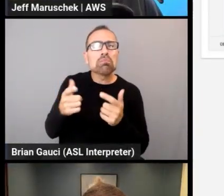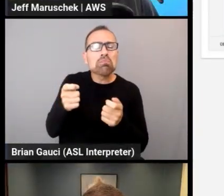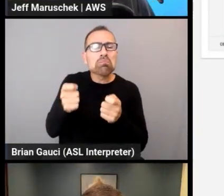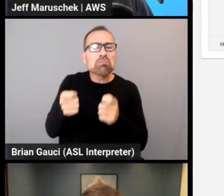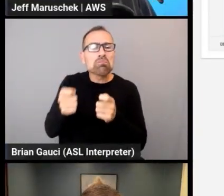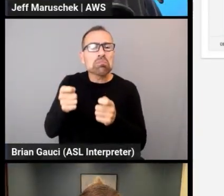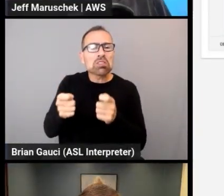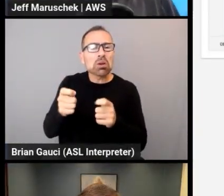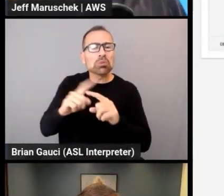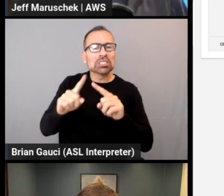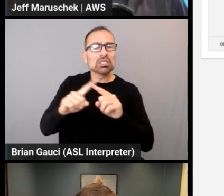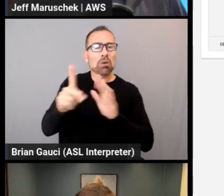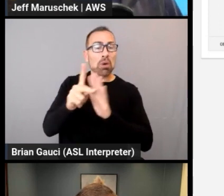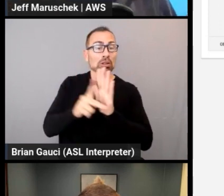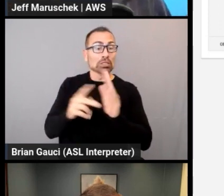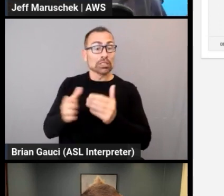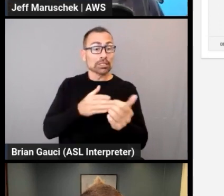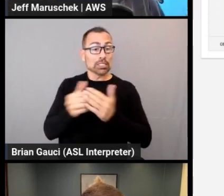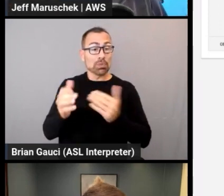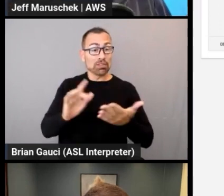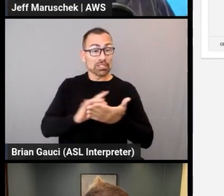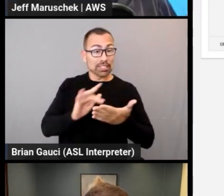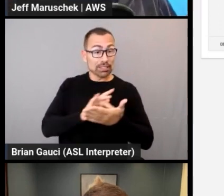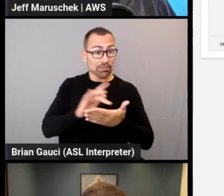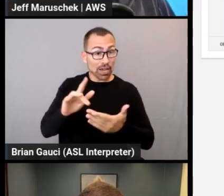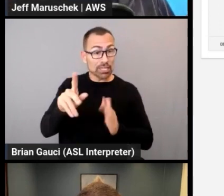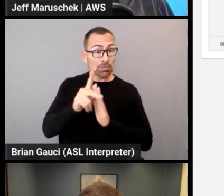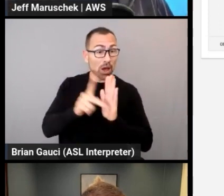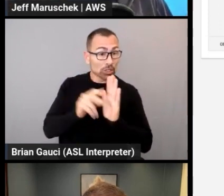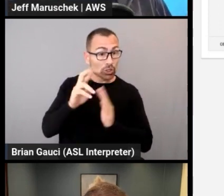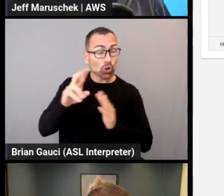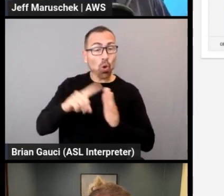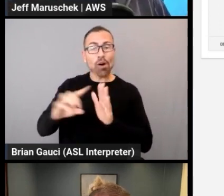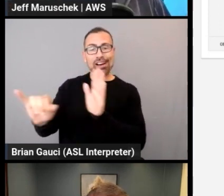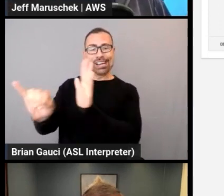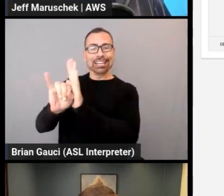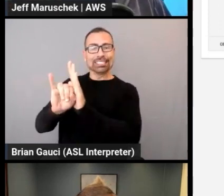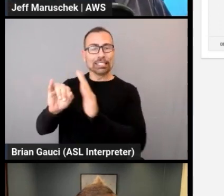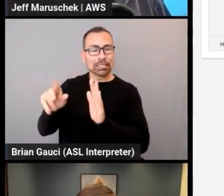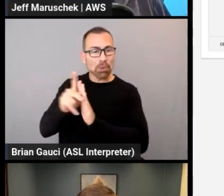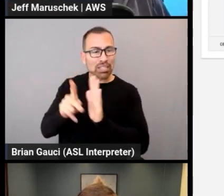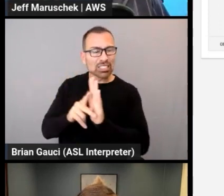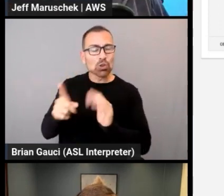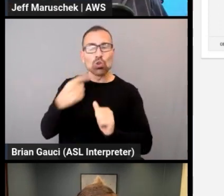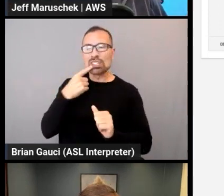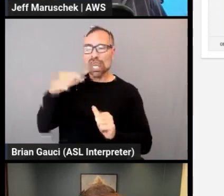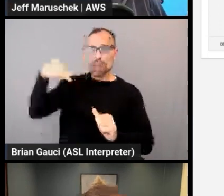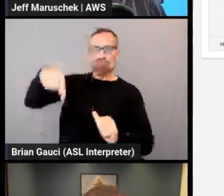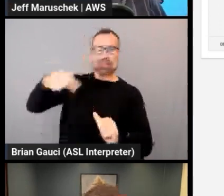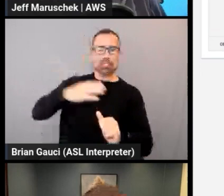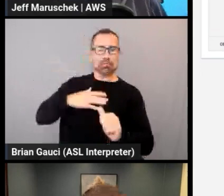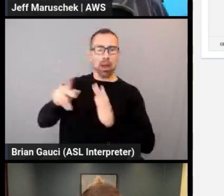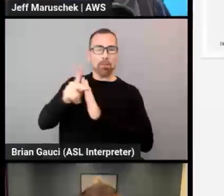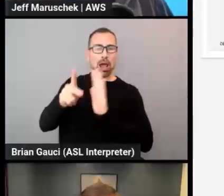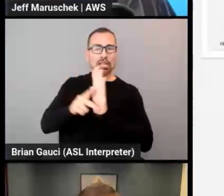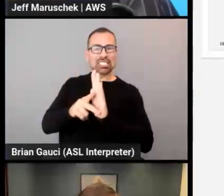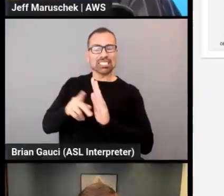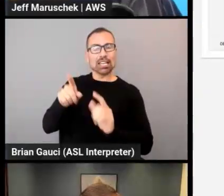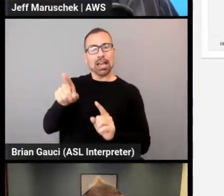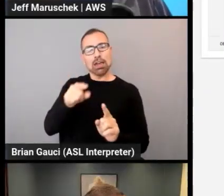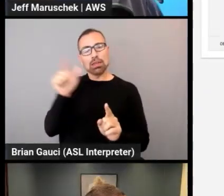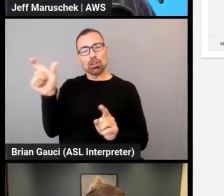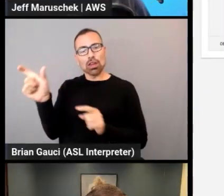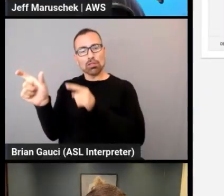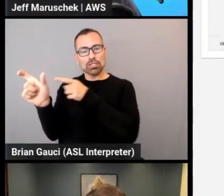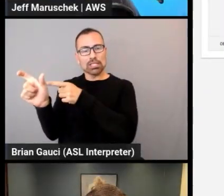it's a device policy, an identity policy, where you can say, this is what the policy I have, and then this is the information that we're receiving